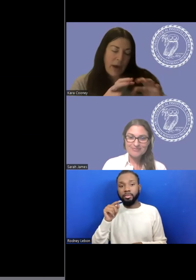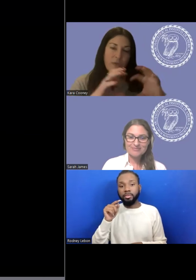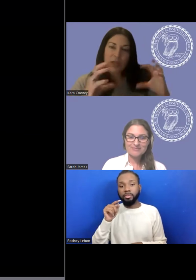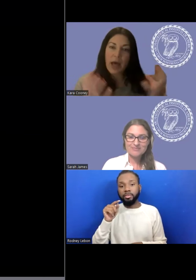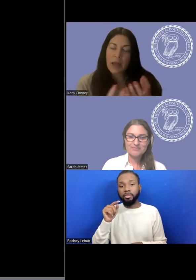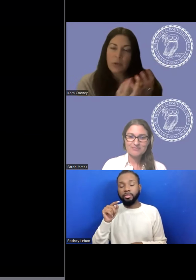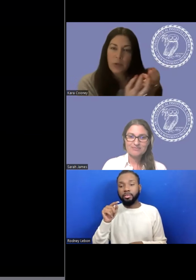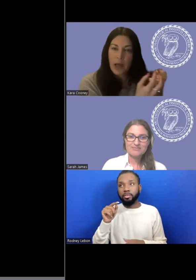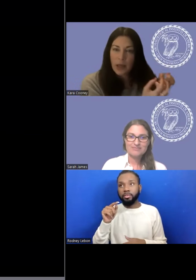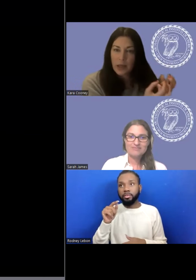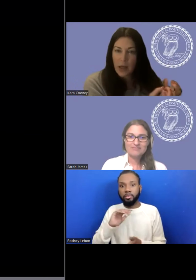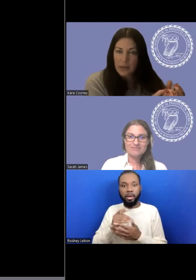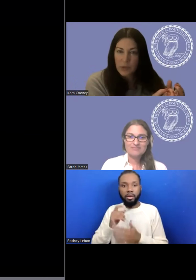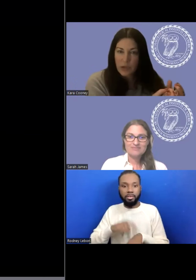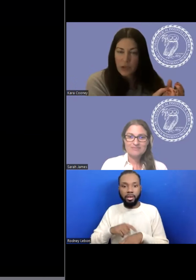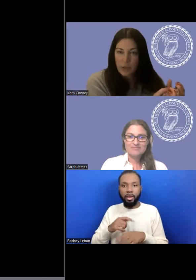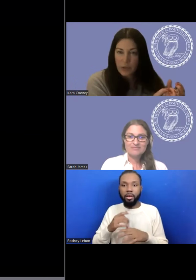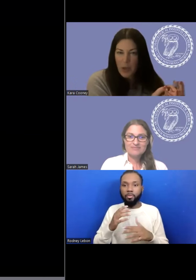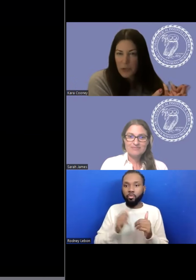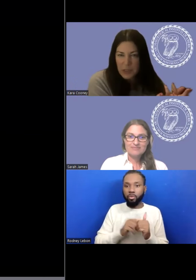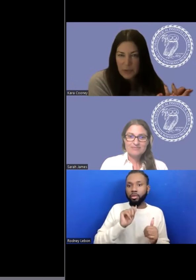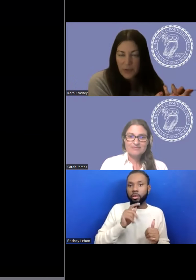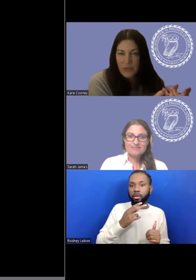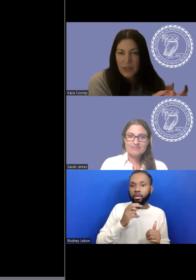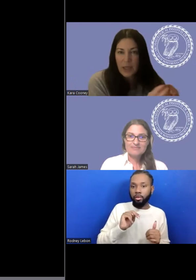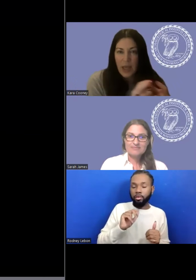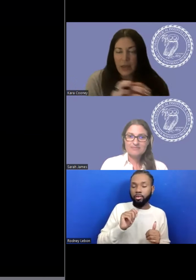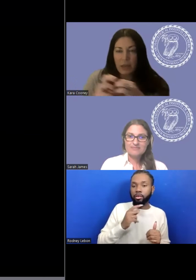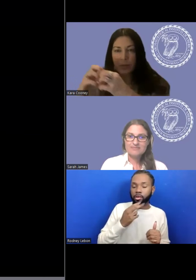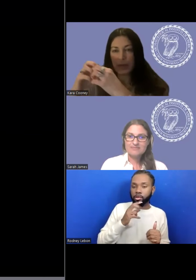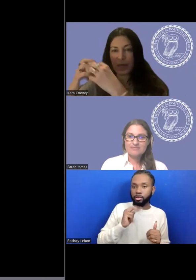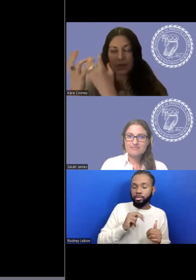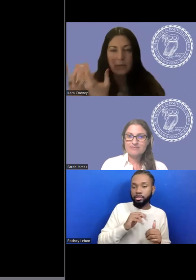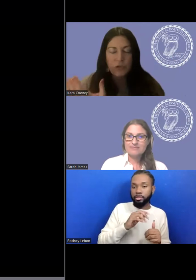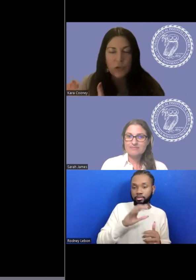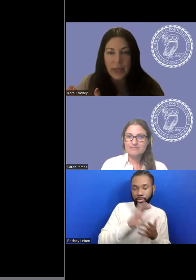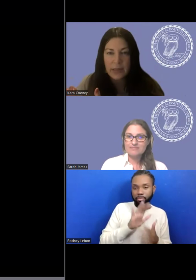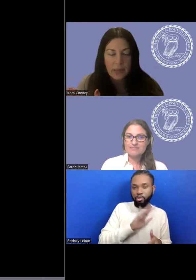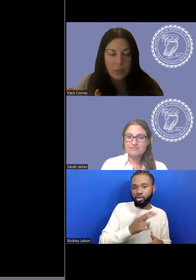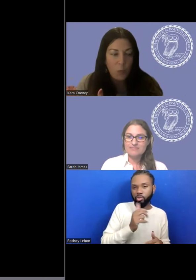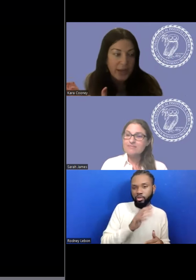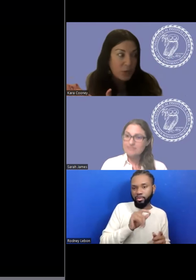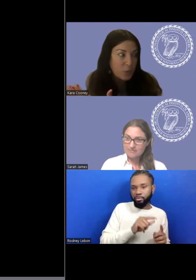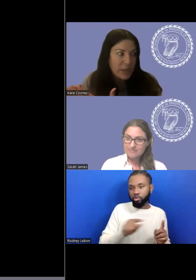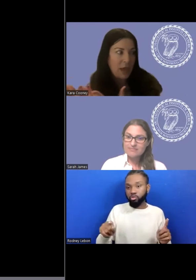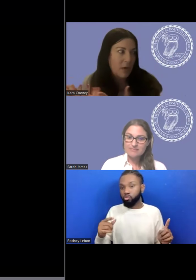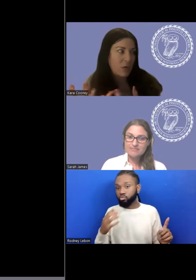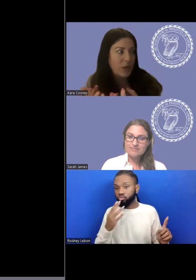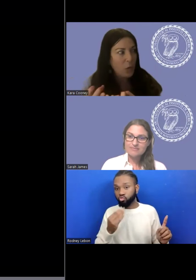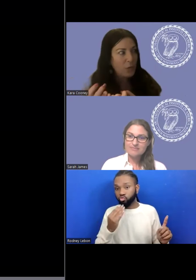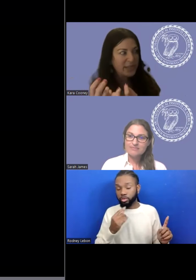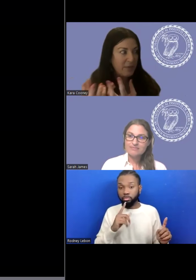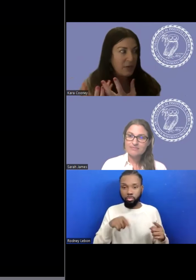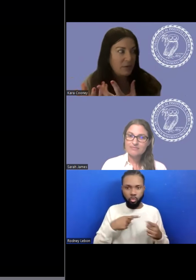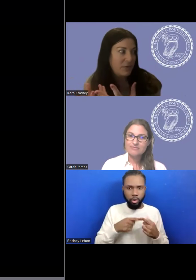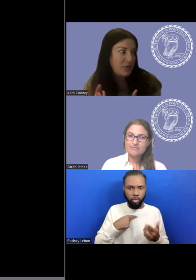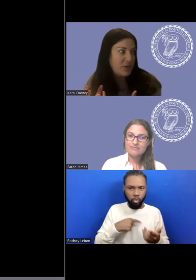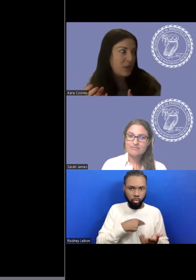the amount of time between Akhenaten's religion and around 1350 and the beginnings of Judaism, when is it written down? Do we go